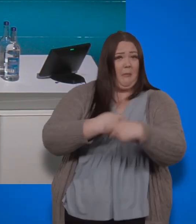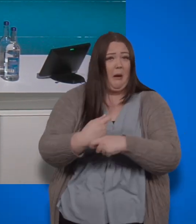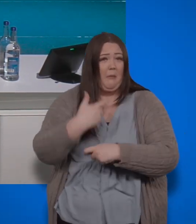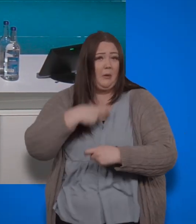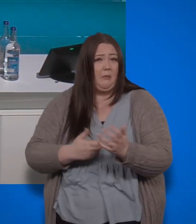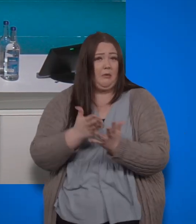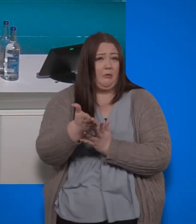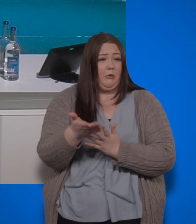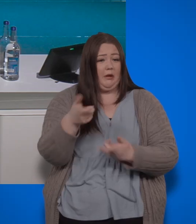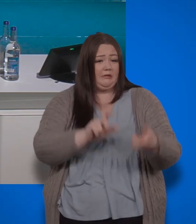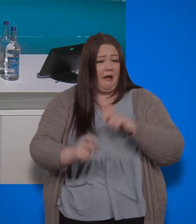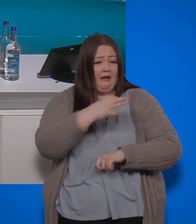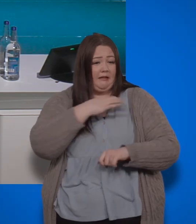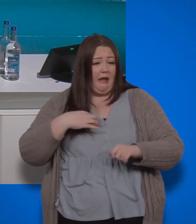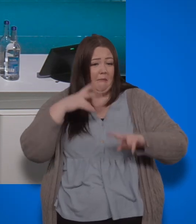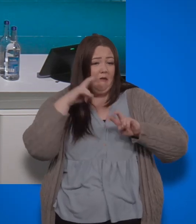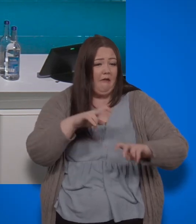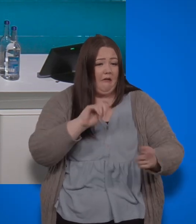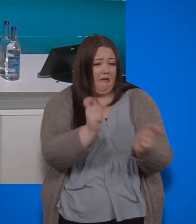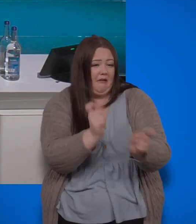human beings in the laboratory.